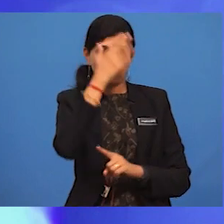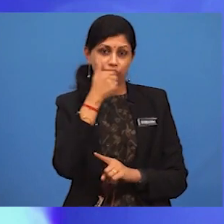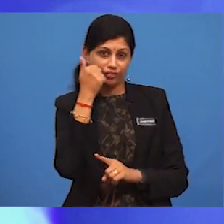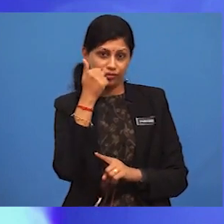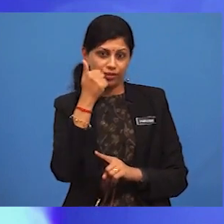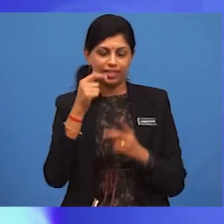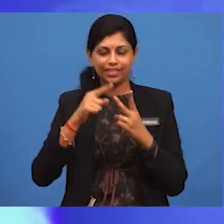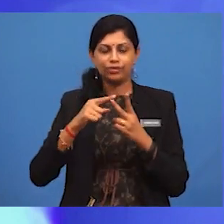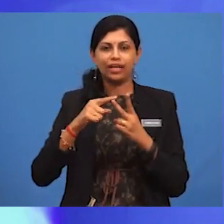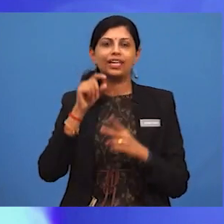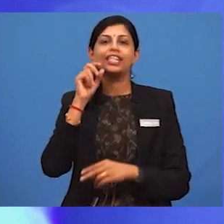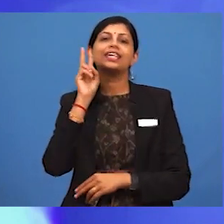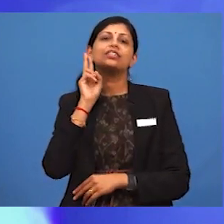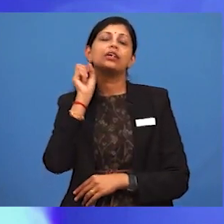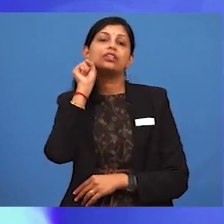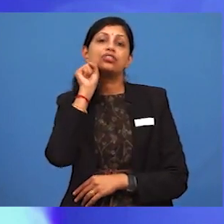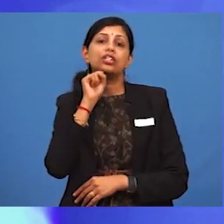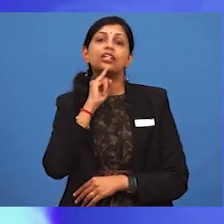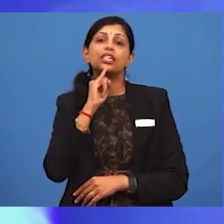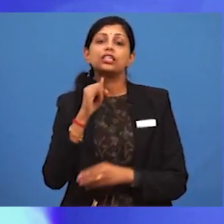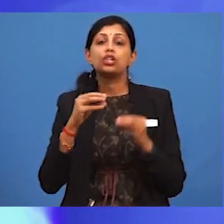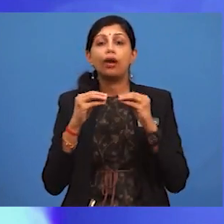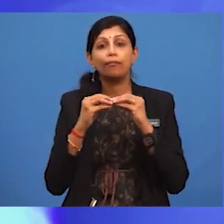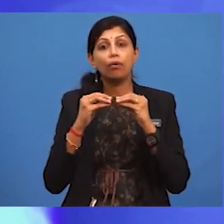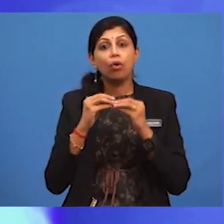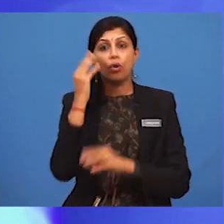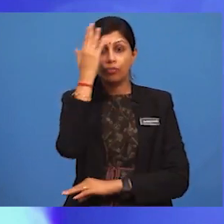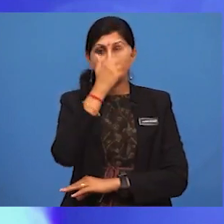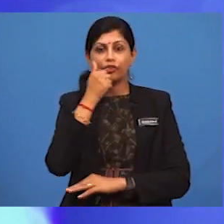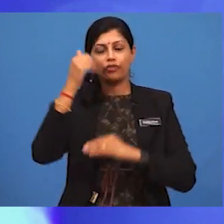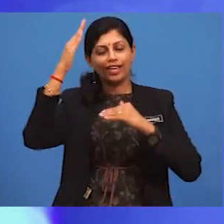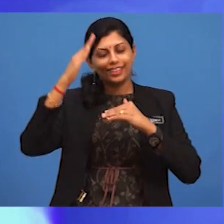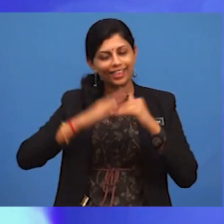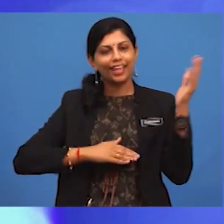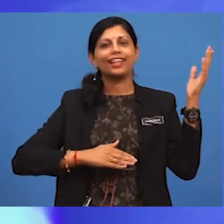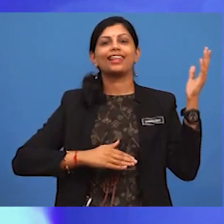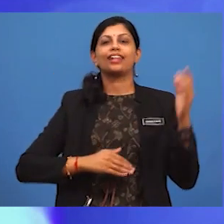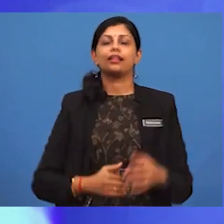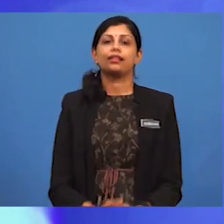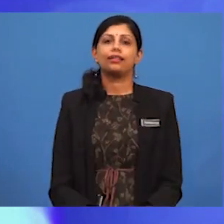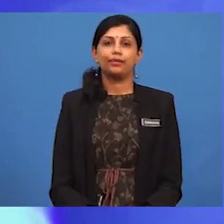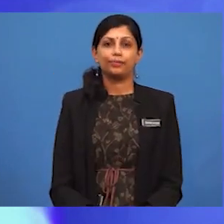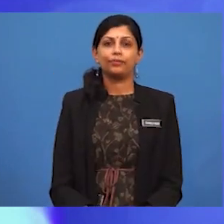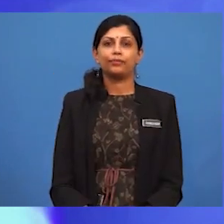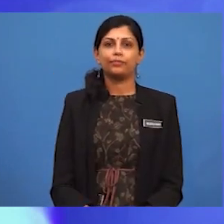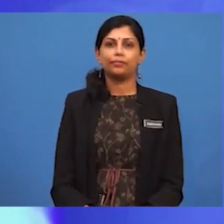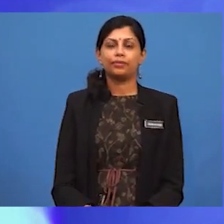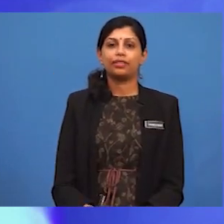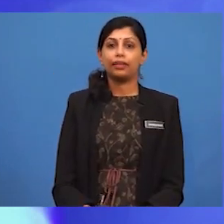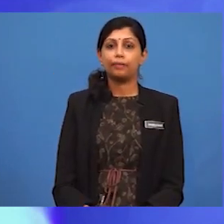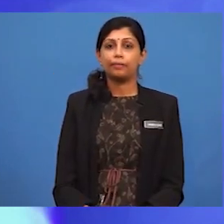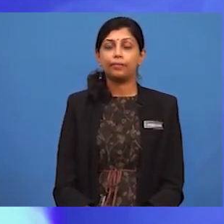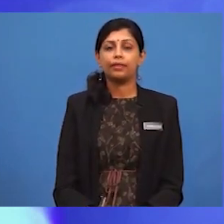the rose. In its superlative form, the sentence using the word beautiful can be written